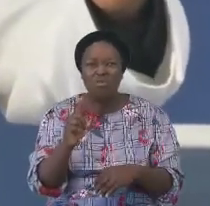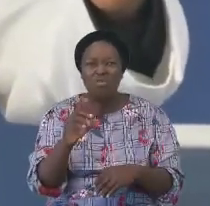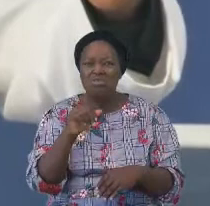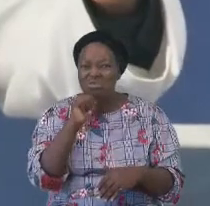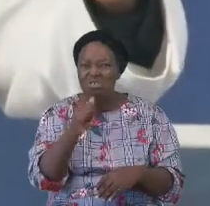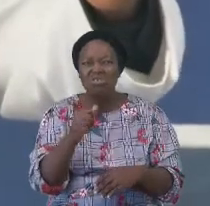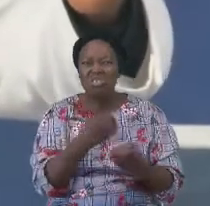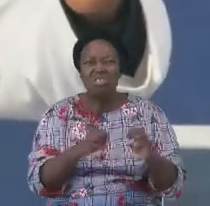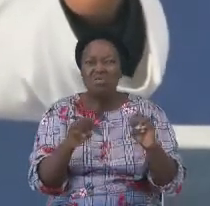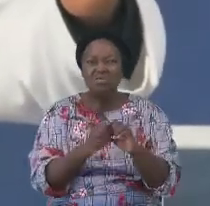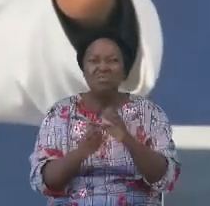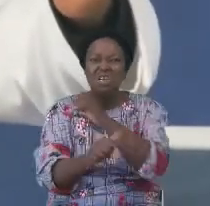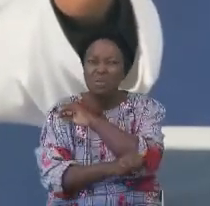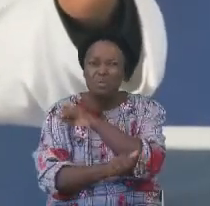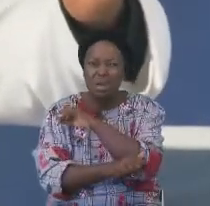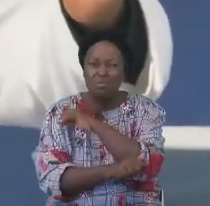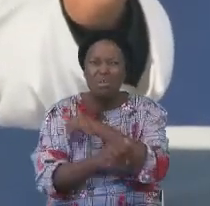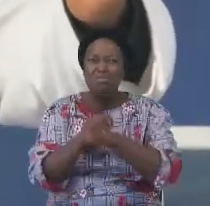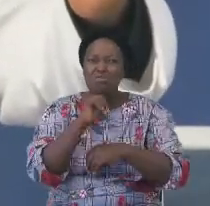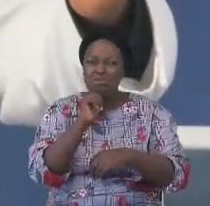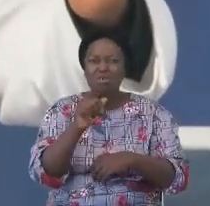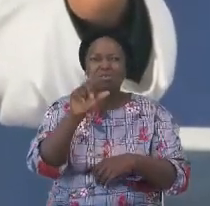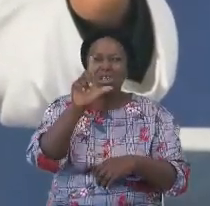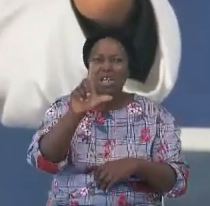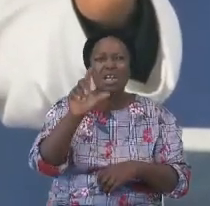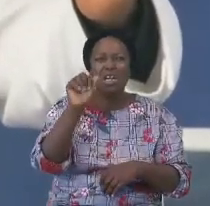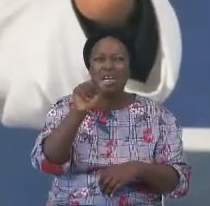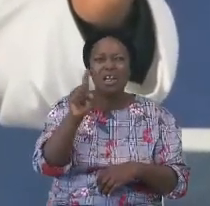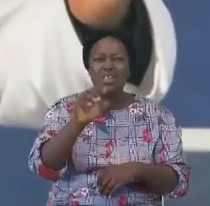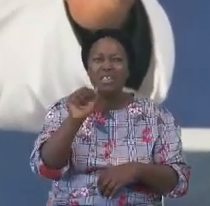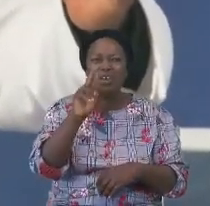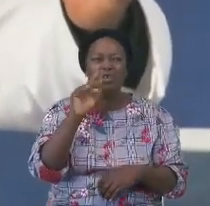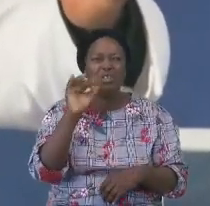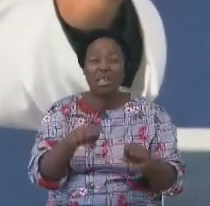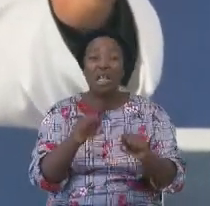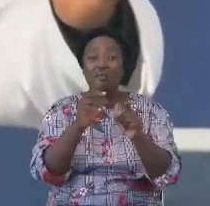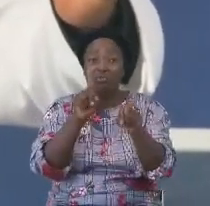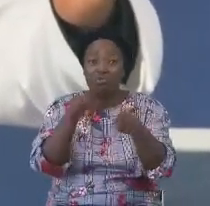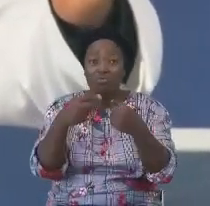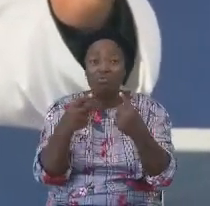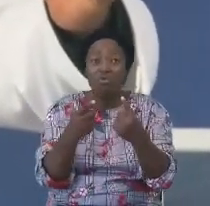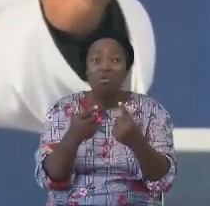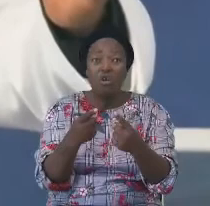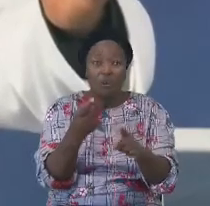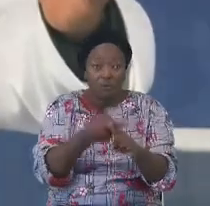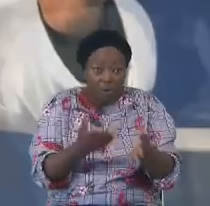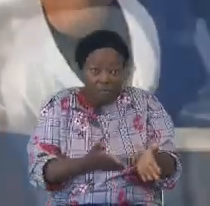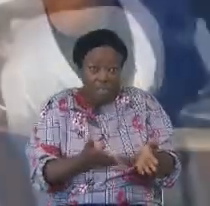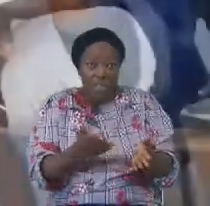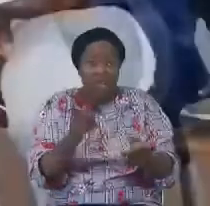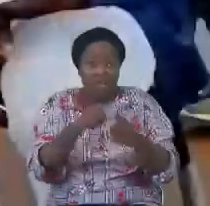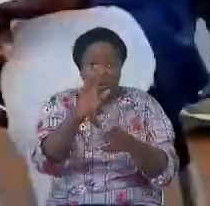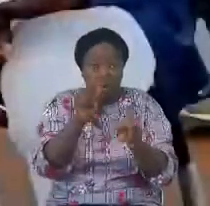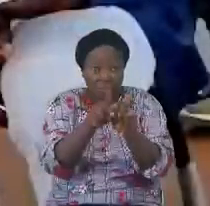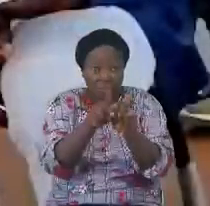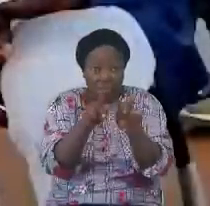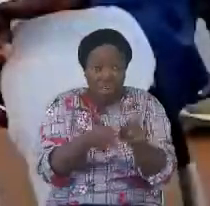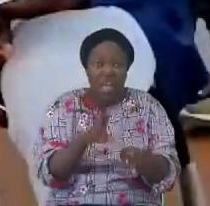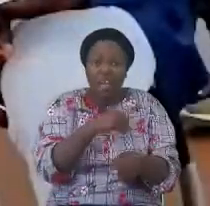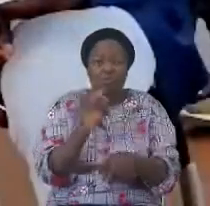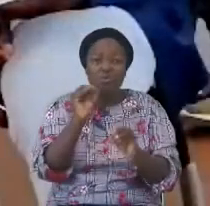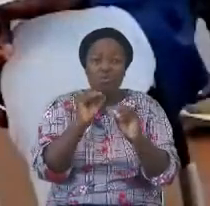us that no one, not even Abraham, no one, not Lazarus, can pass